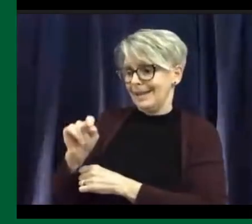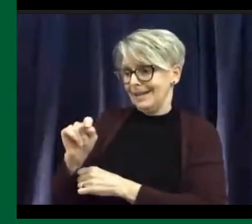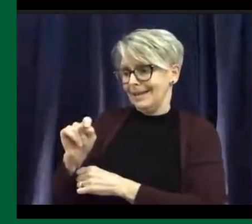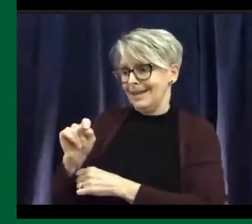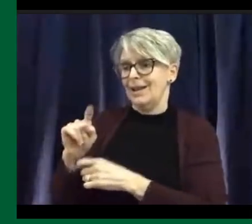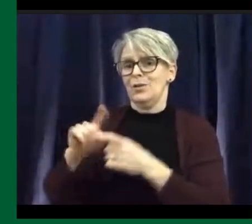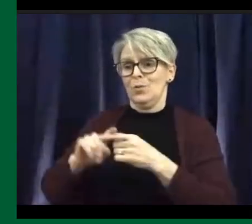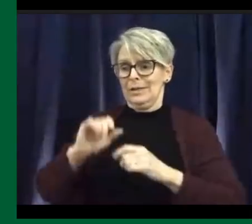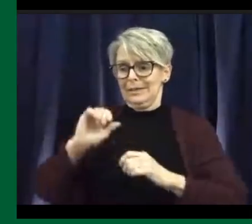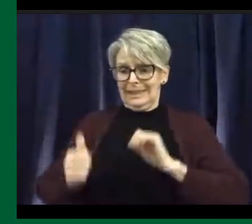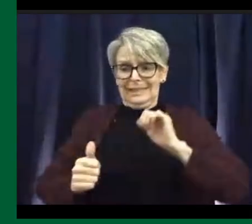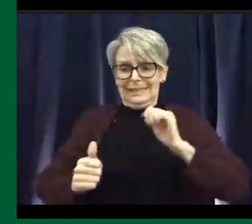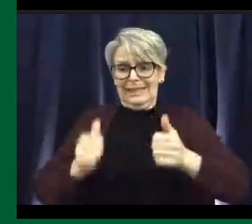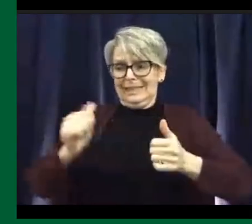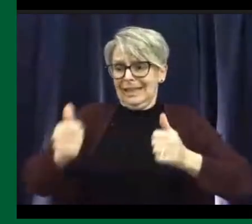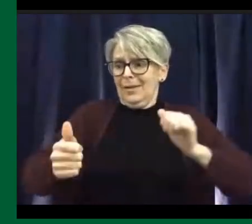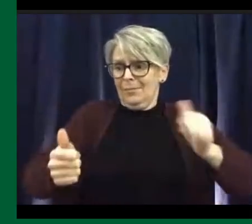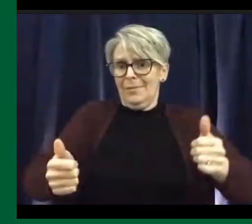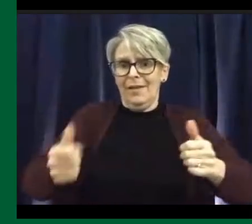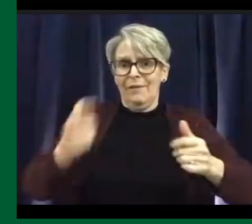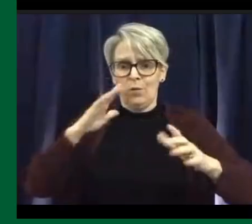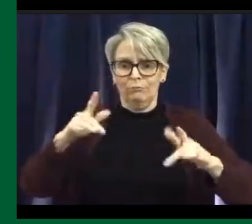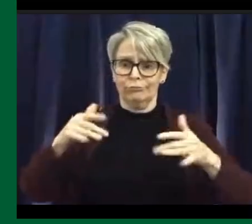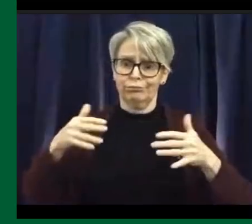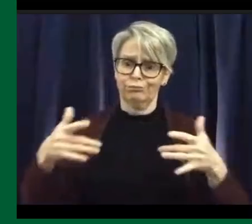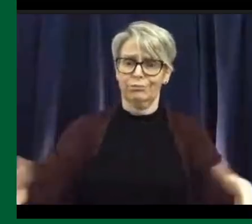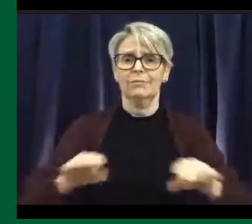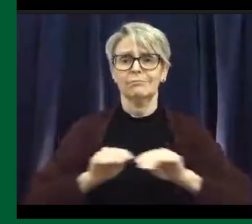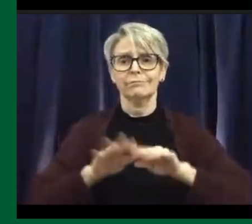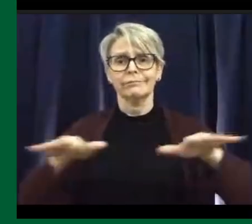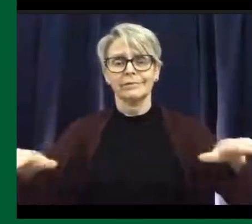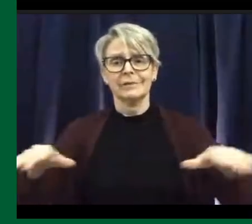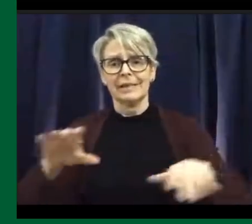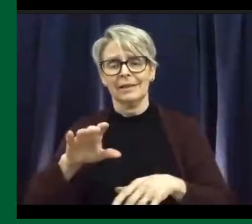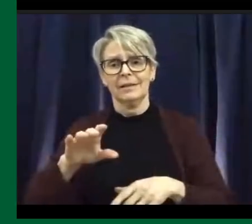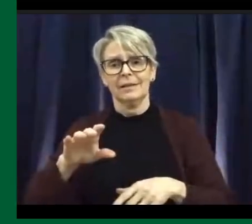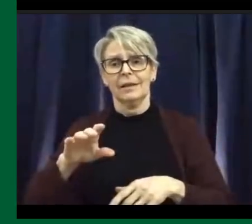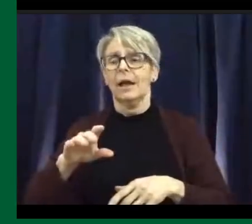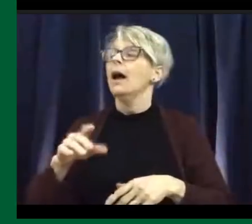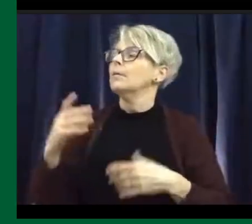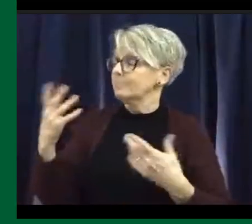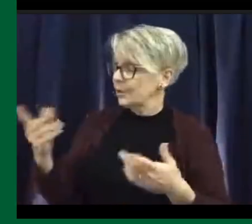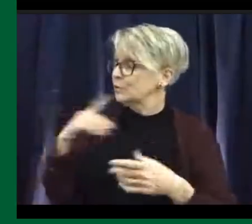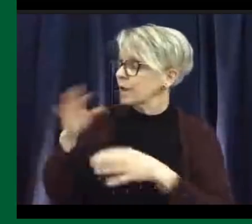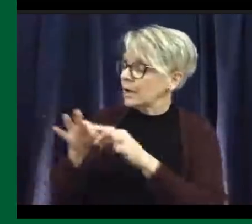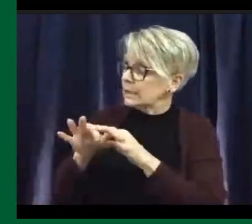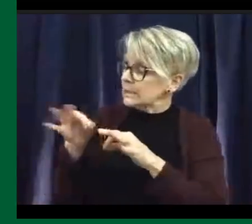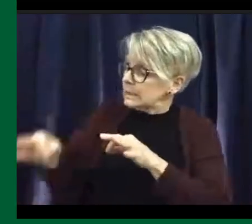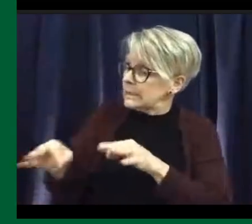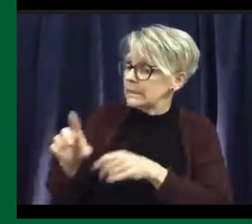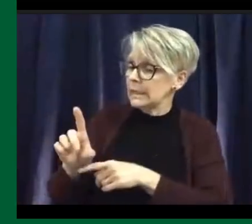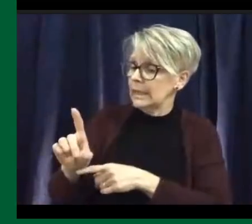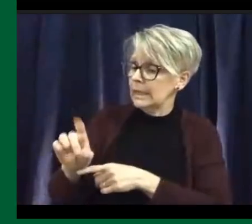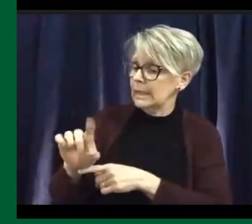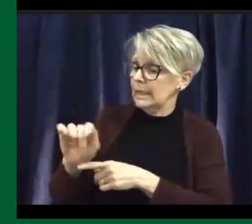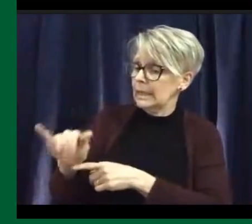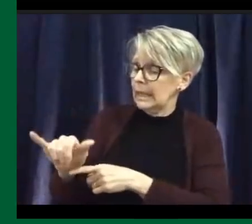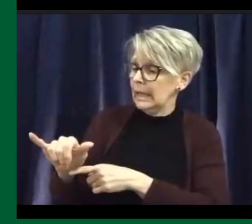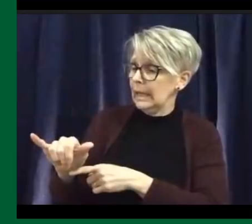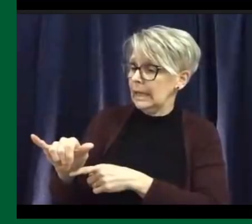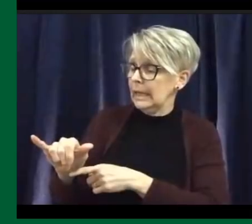up to be able to move into more different areas? So with respect to the question and delay, just to remind, and you know this, Matt, is that